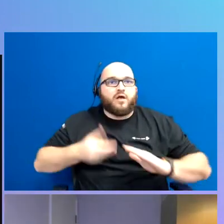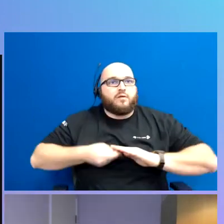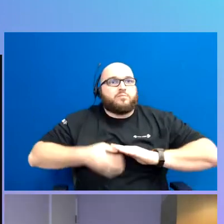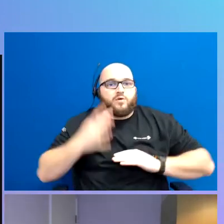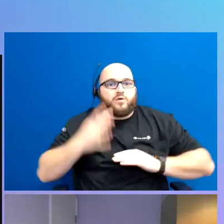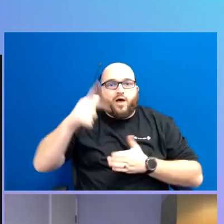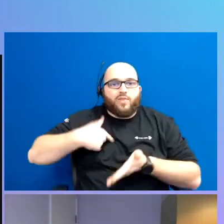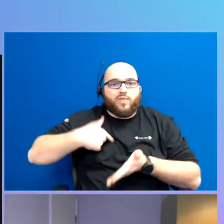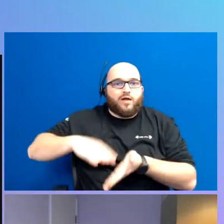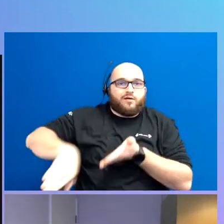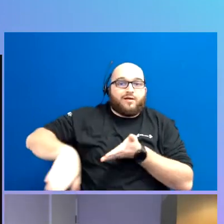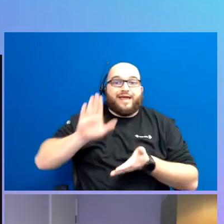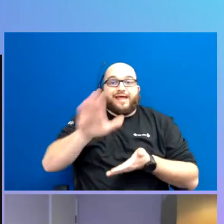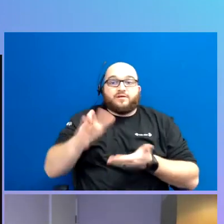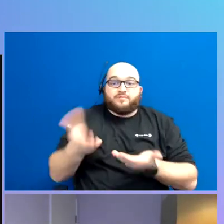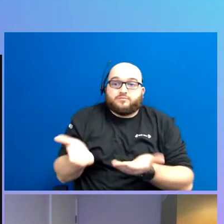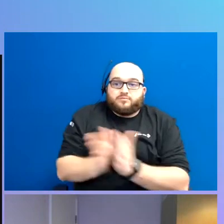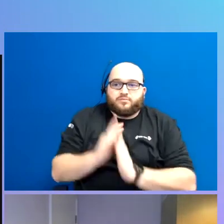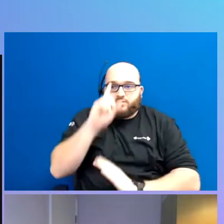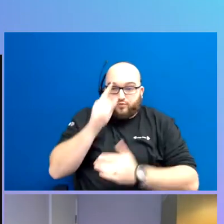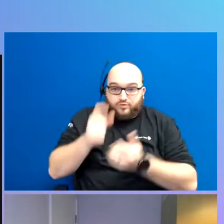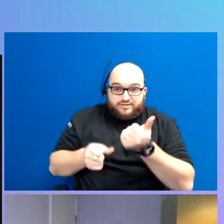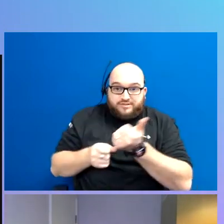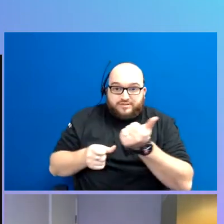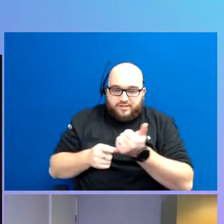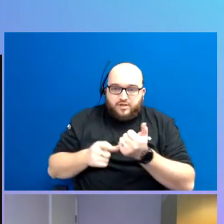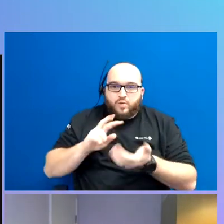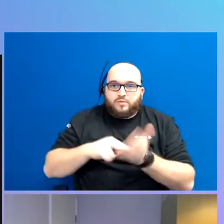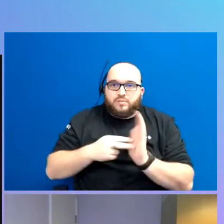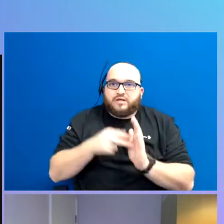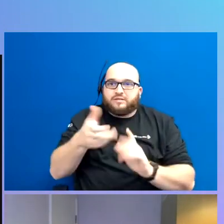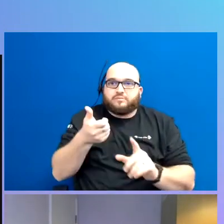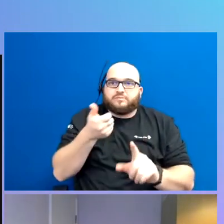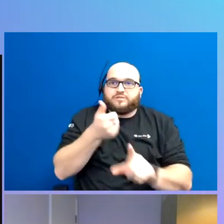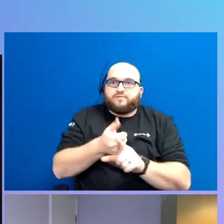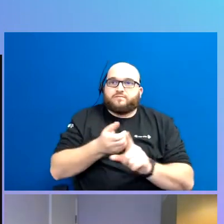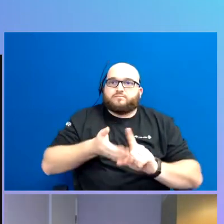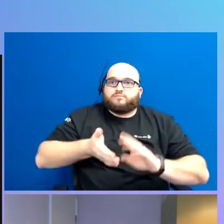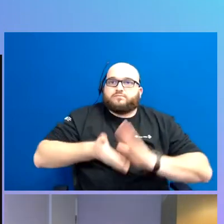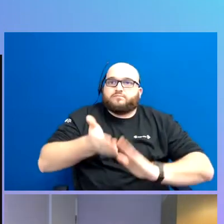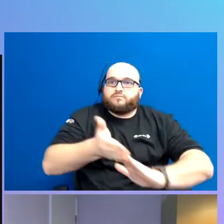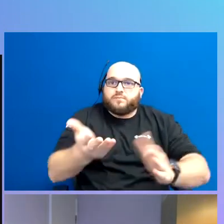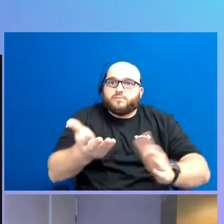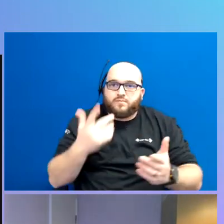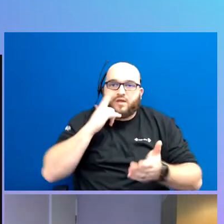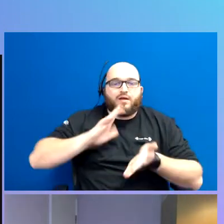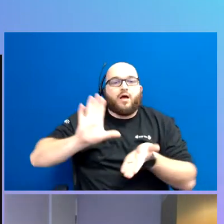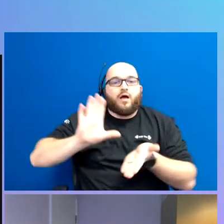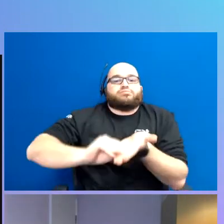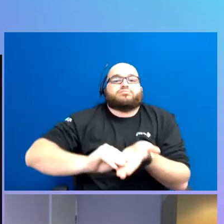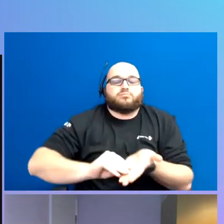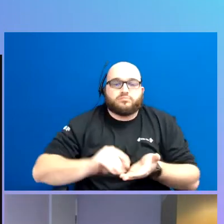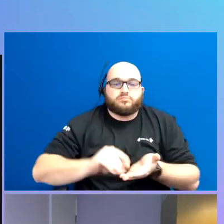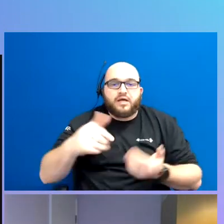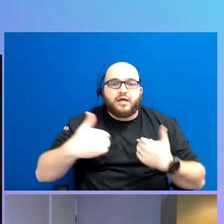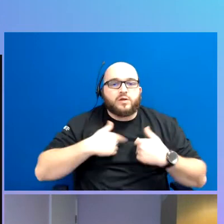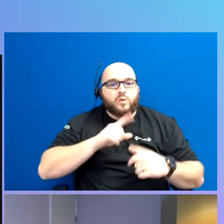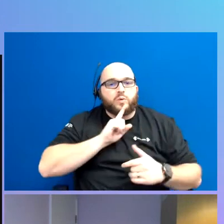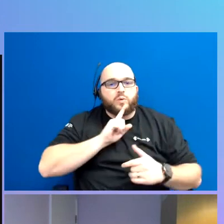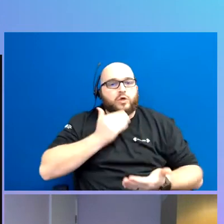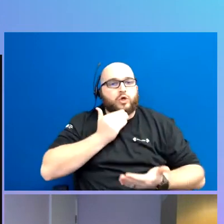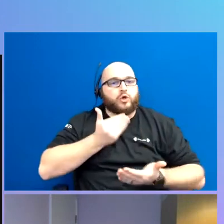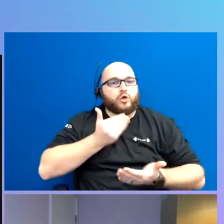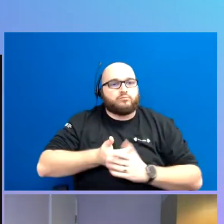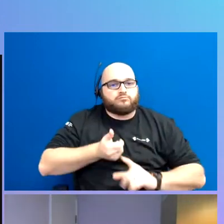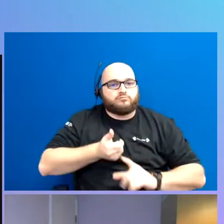for assistance and therefore ultimately autonomy to make these deals independently. He has a very significant portfolio and reached